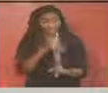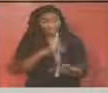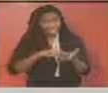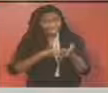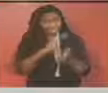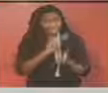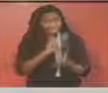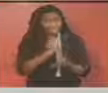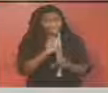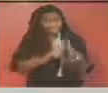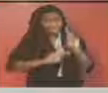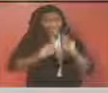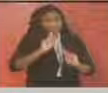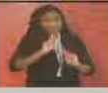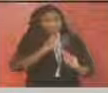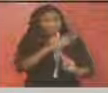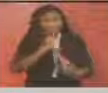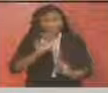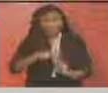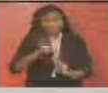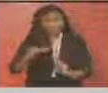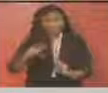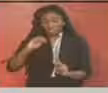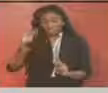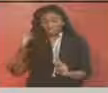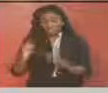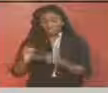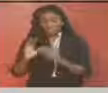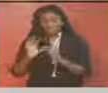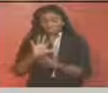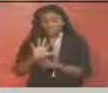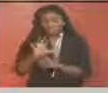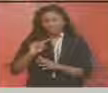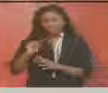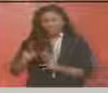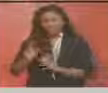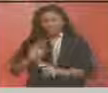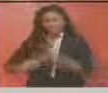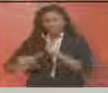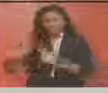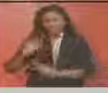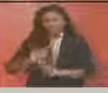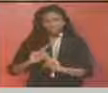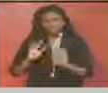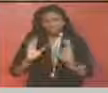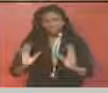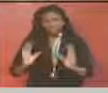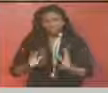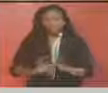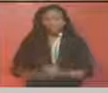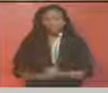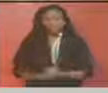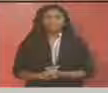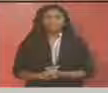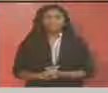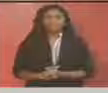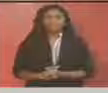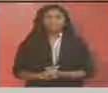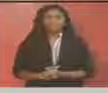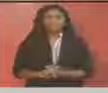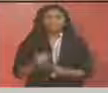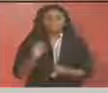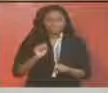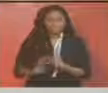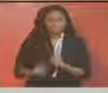persons, 33% is just over, I believe, 500,000 persons. That is what the cabinet